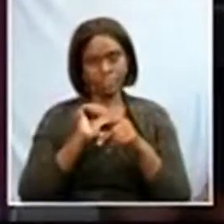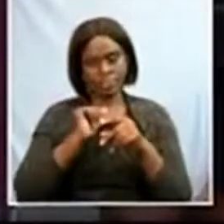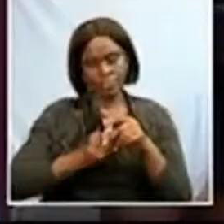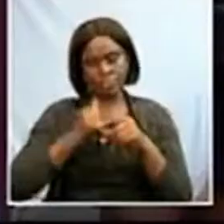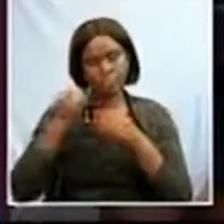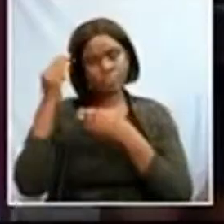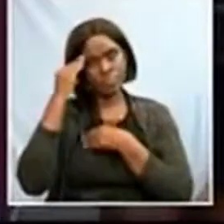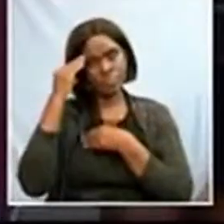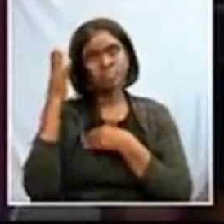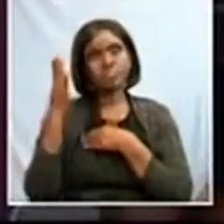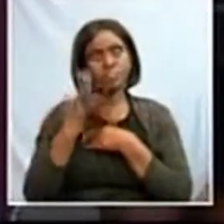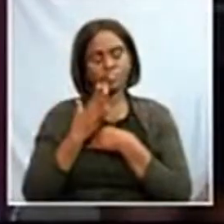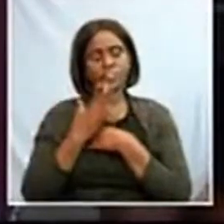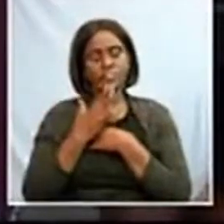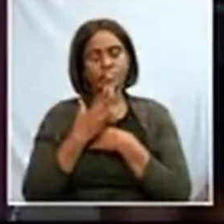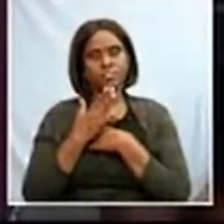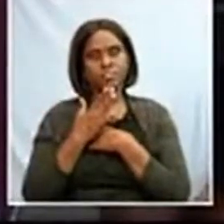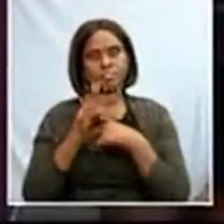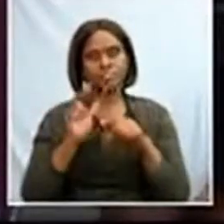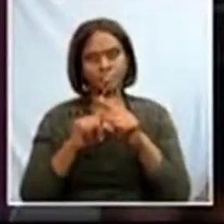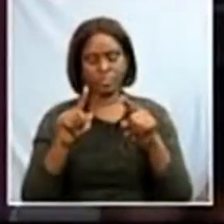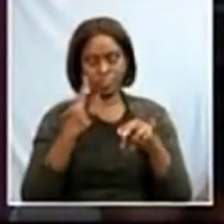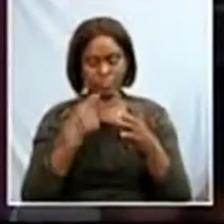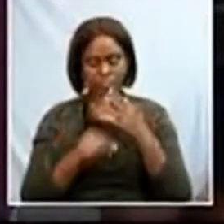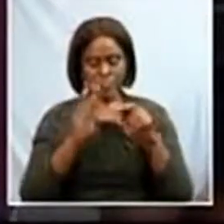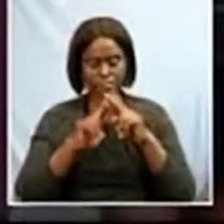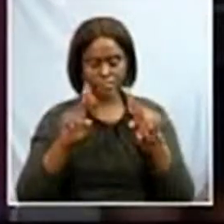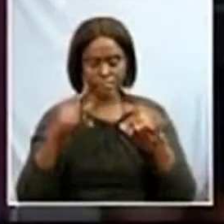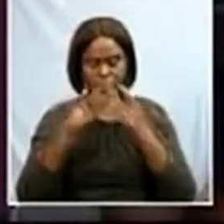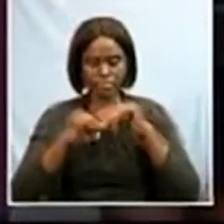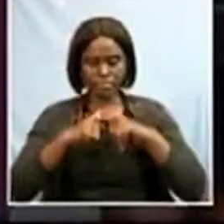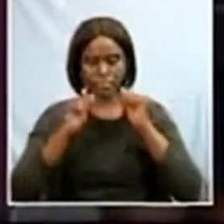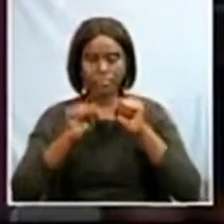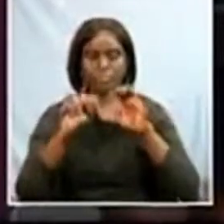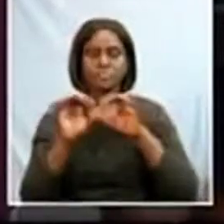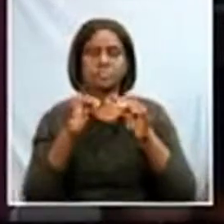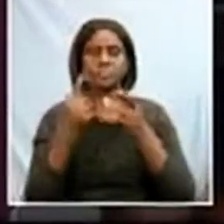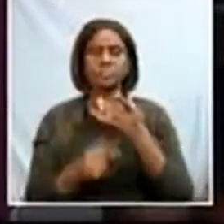with them. But Chair, what can we do?